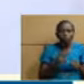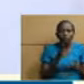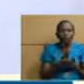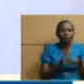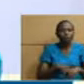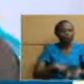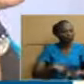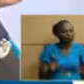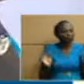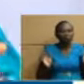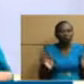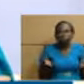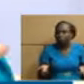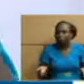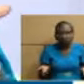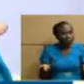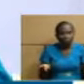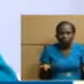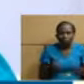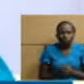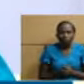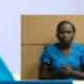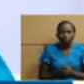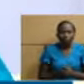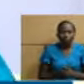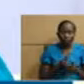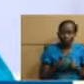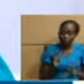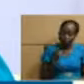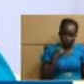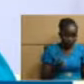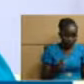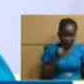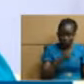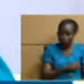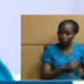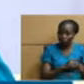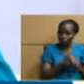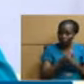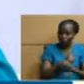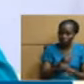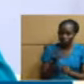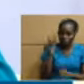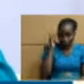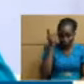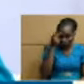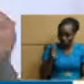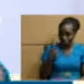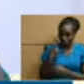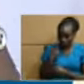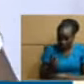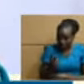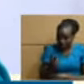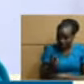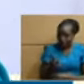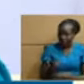do things that do not speak. Yes, but when you look at this social protection policy, if you see what we have to do,